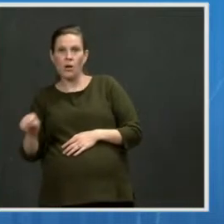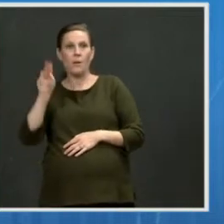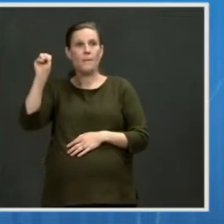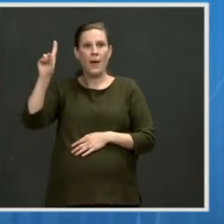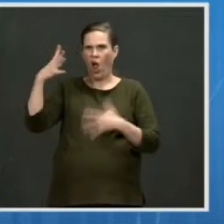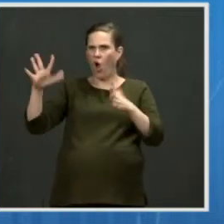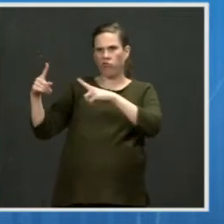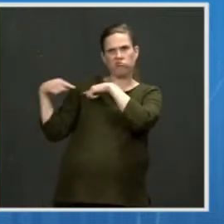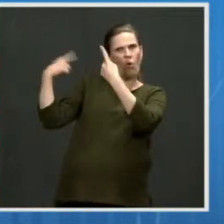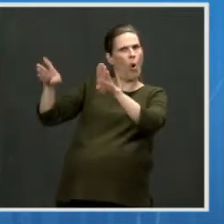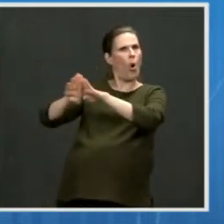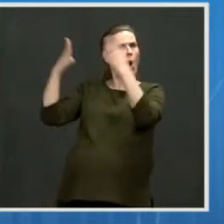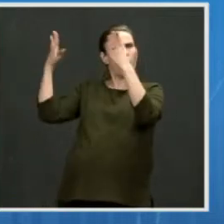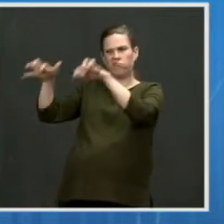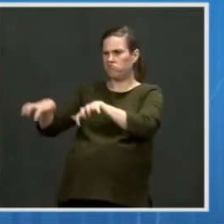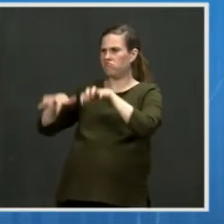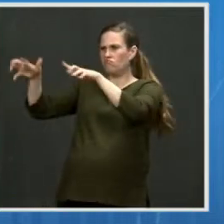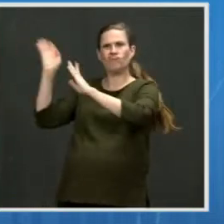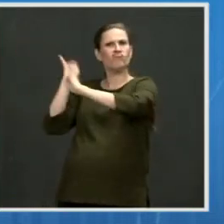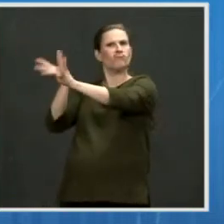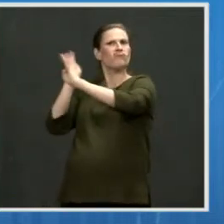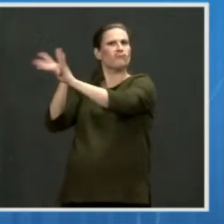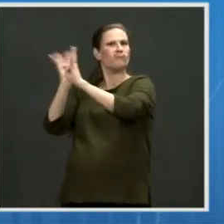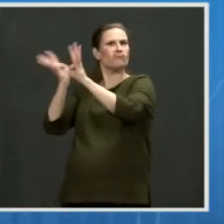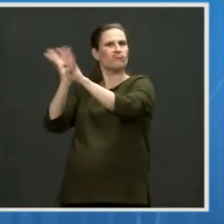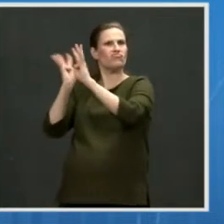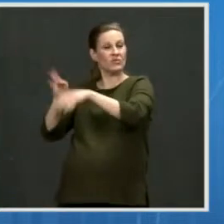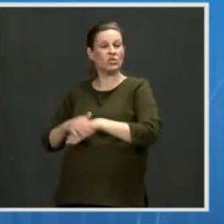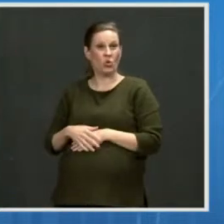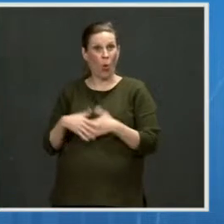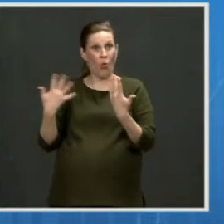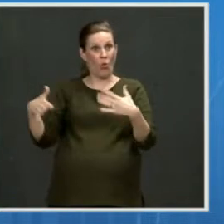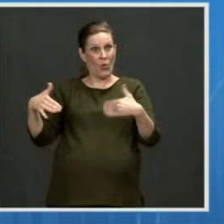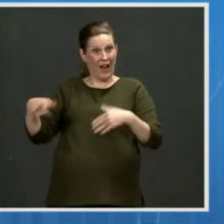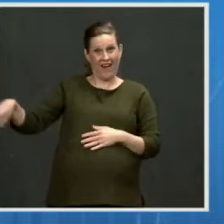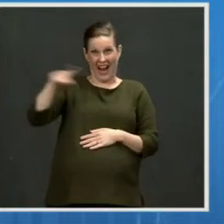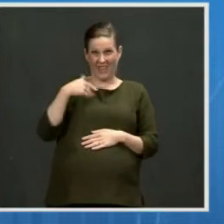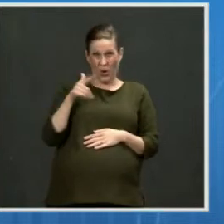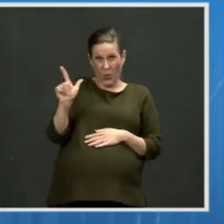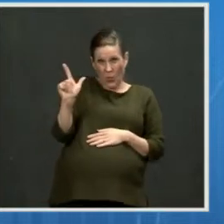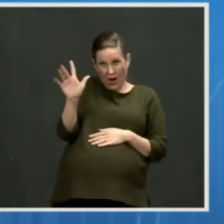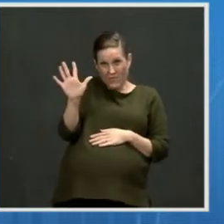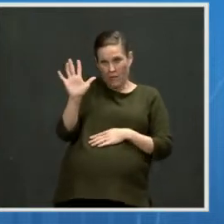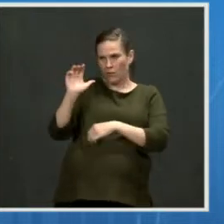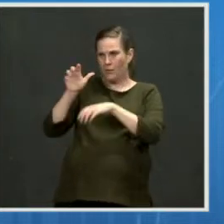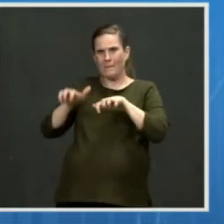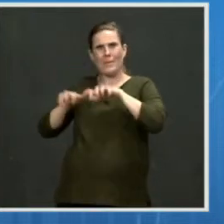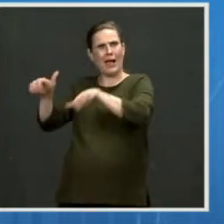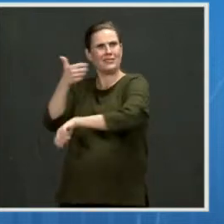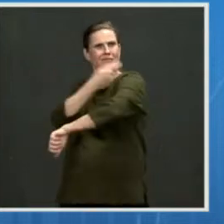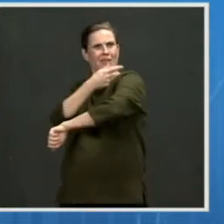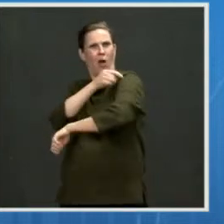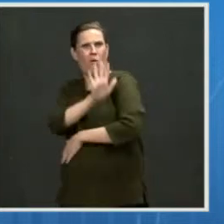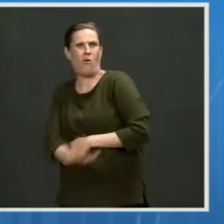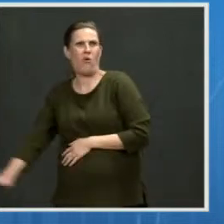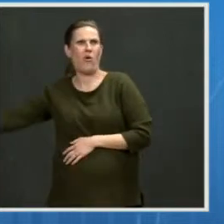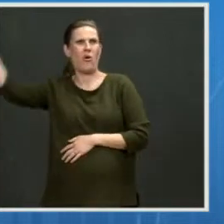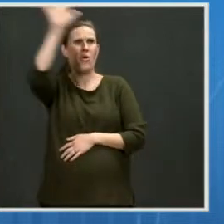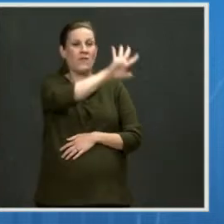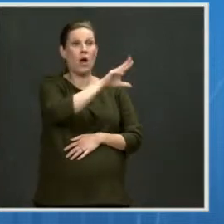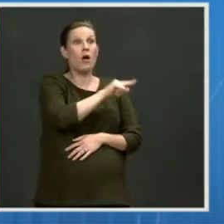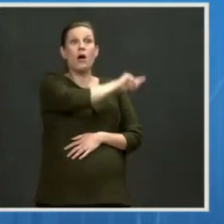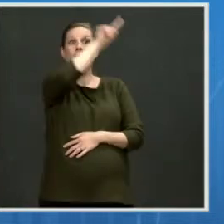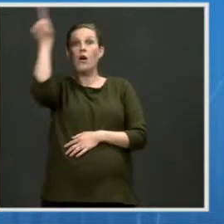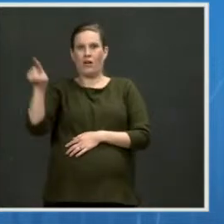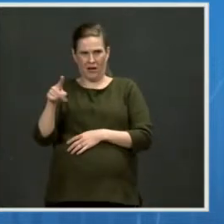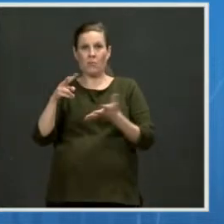mass vaccination sites, which have a combined capacity to administer over 95,000 shots per day. These sites are